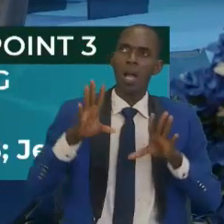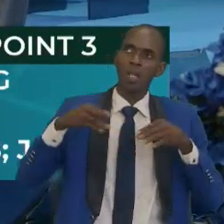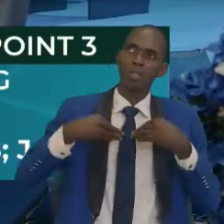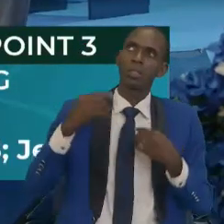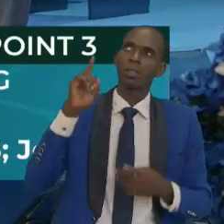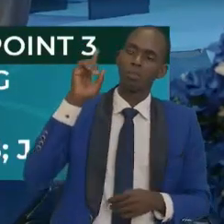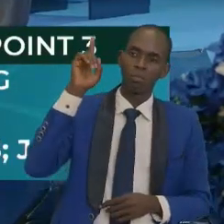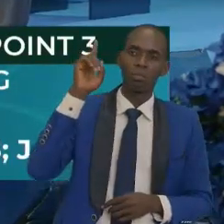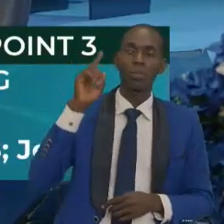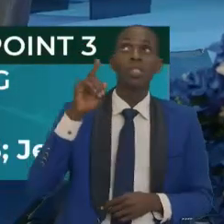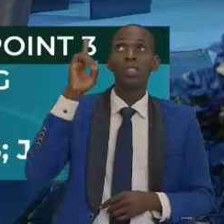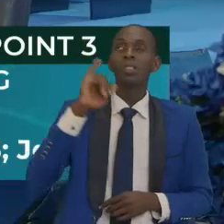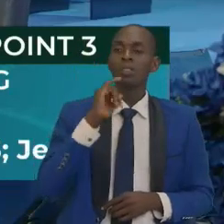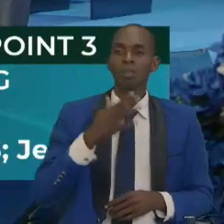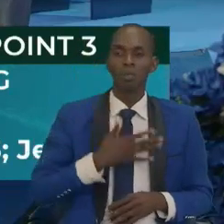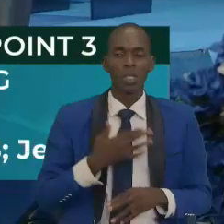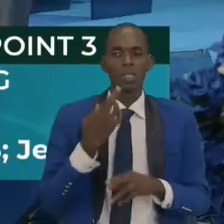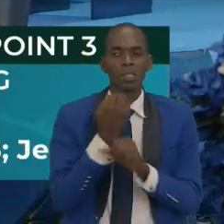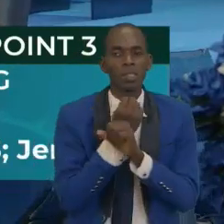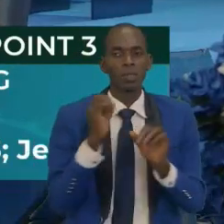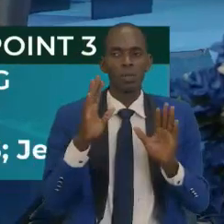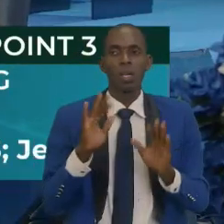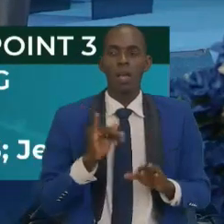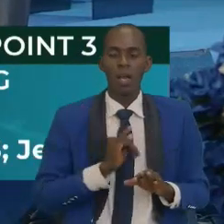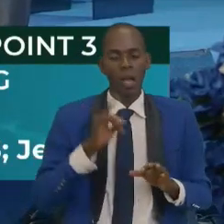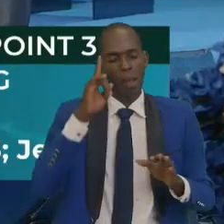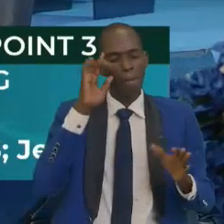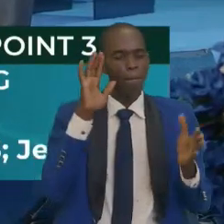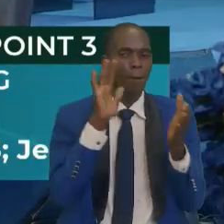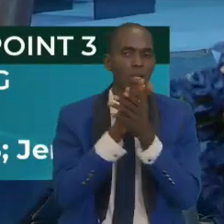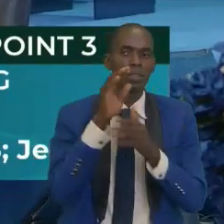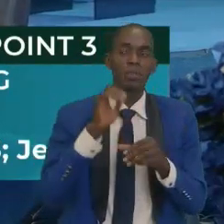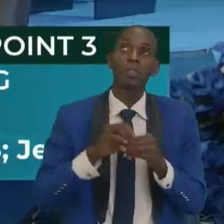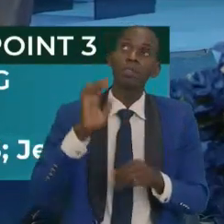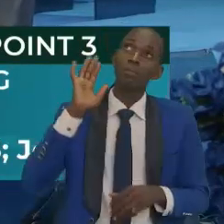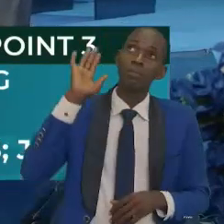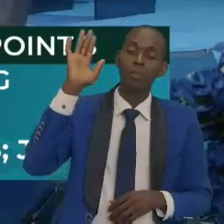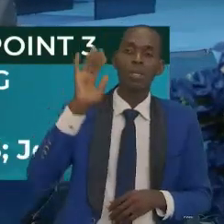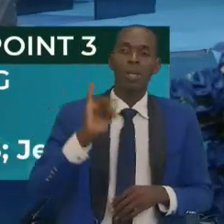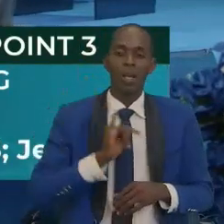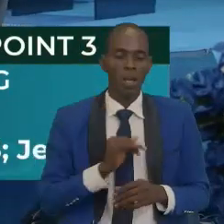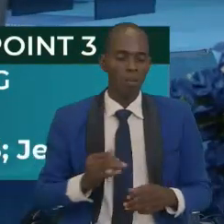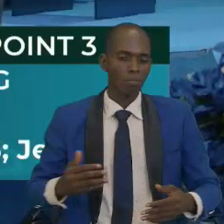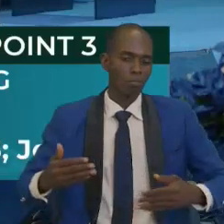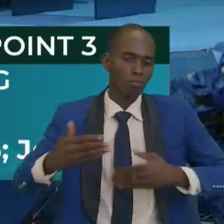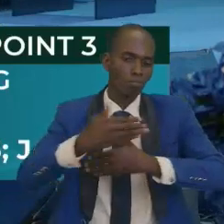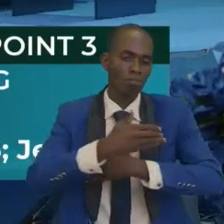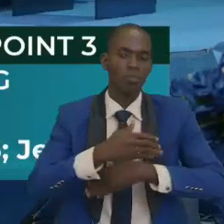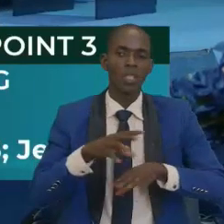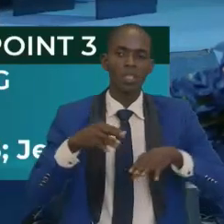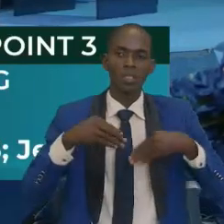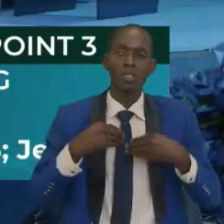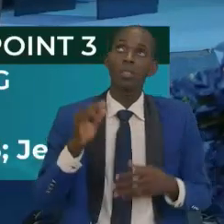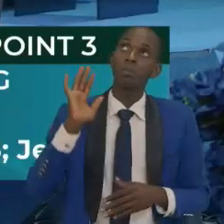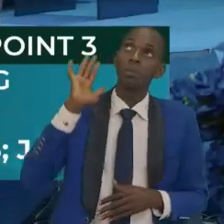my Redeemer, I believe him, I embrace him,